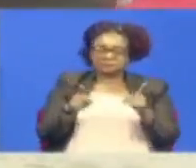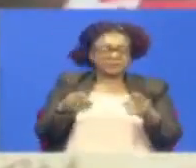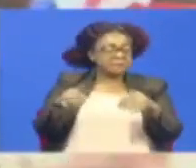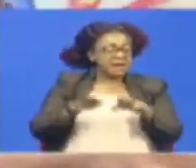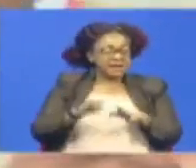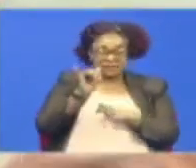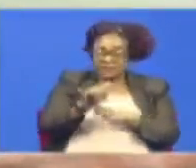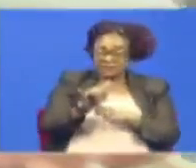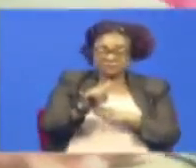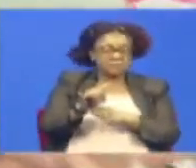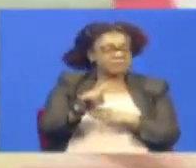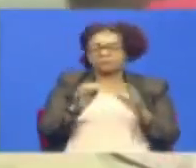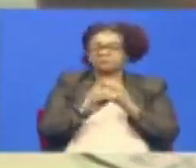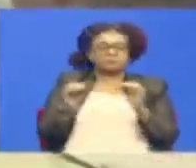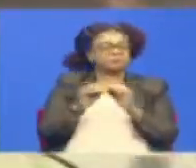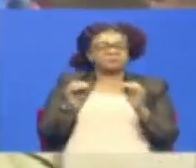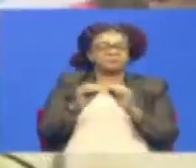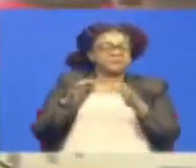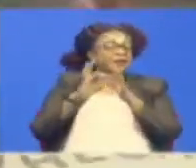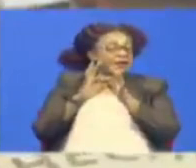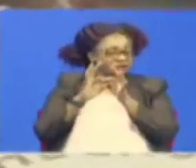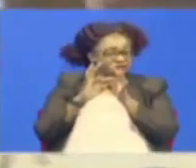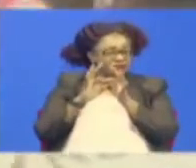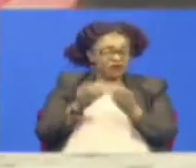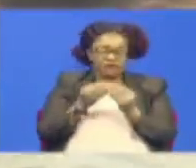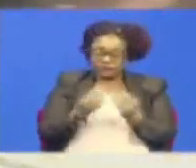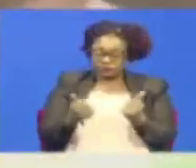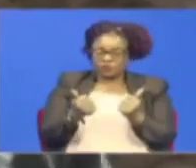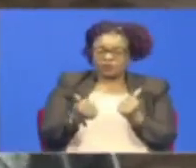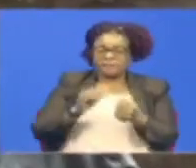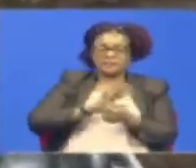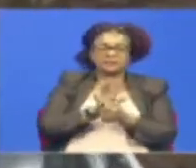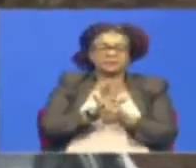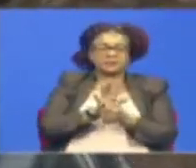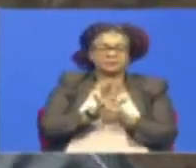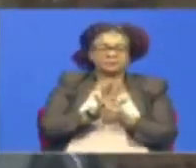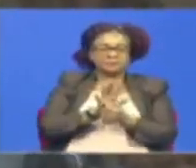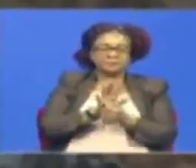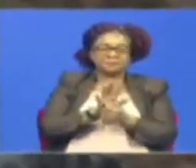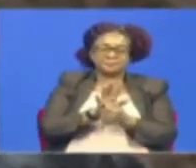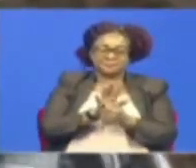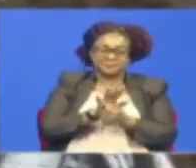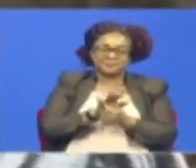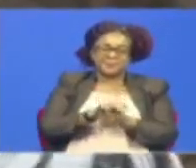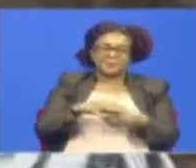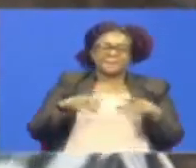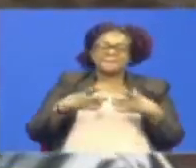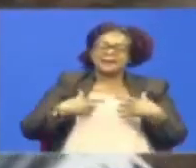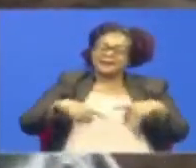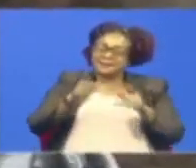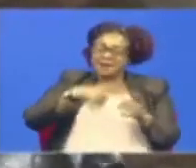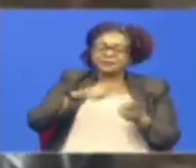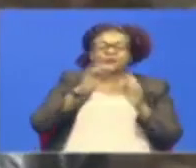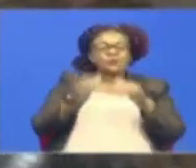haste, in scenes where culture overruled containment of the pandemic. Let us kunyo, leave us to